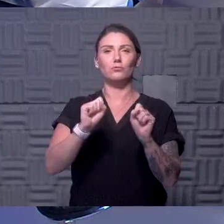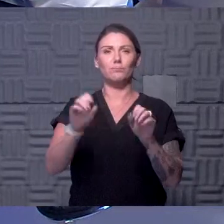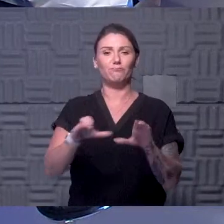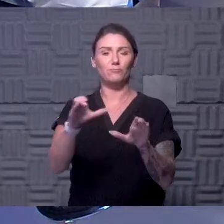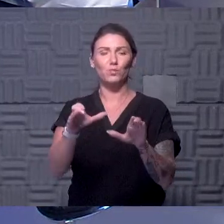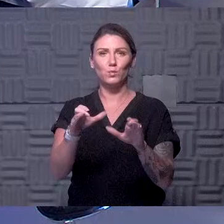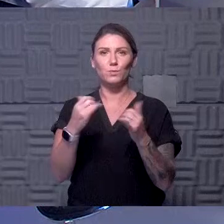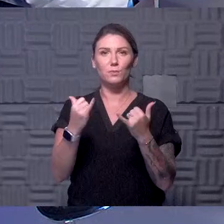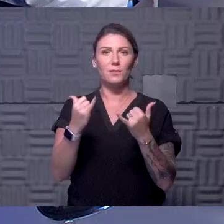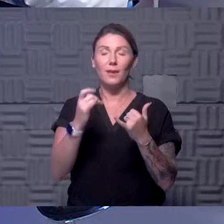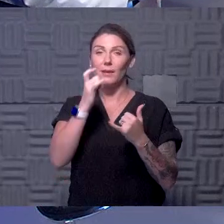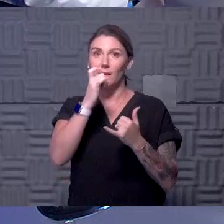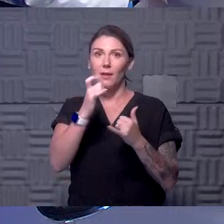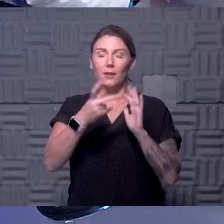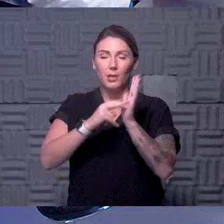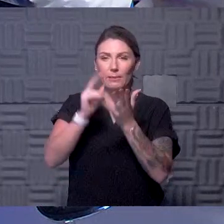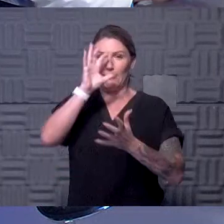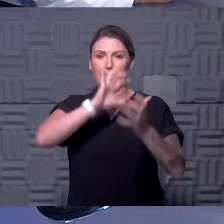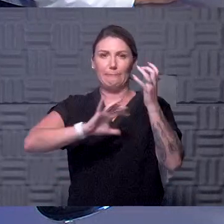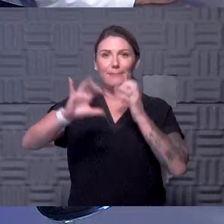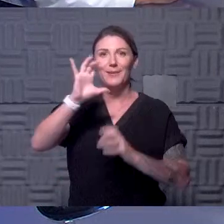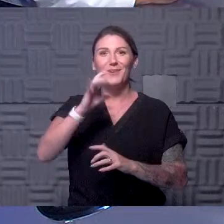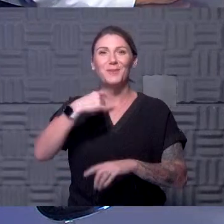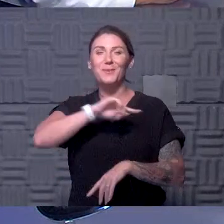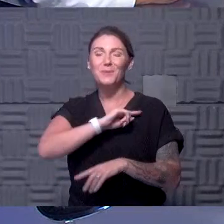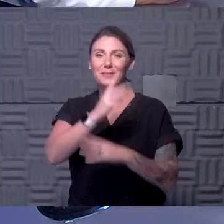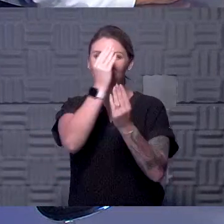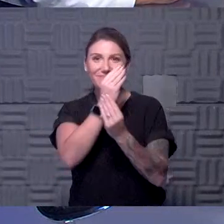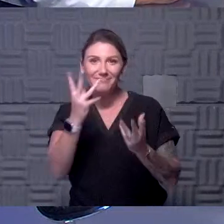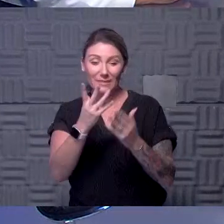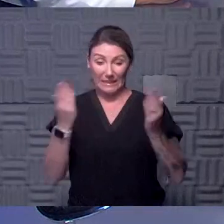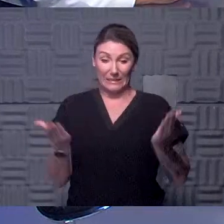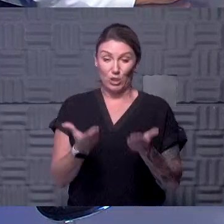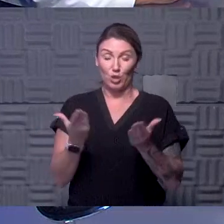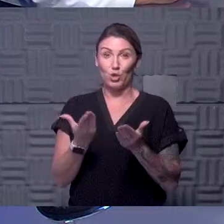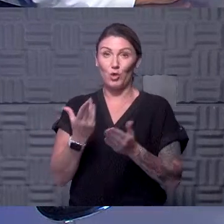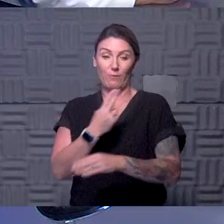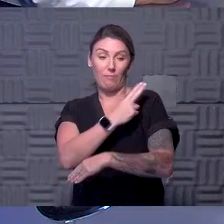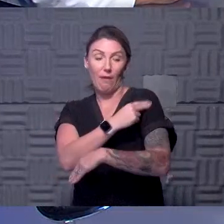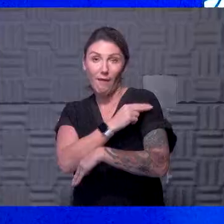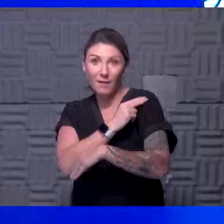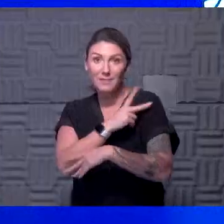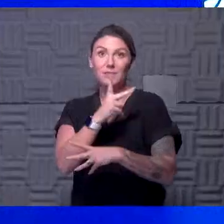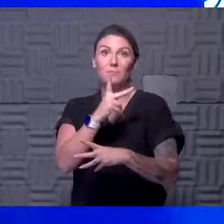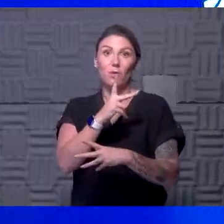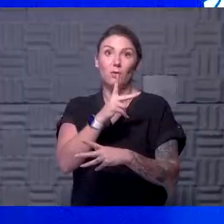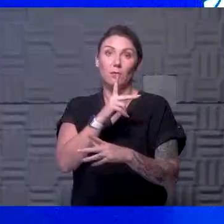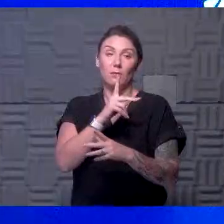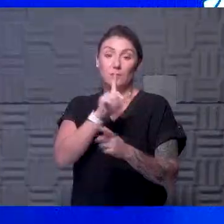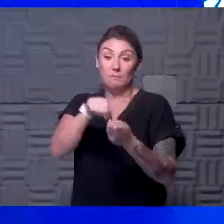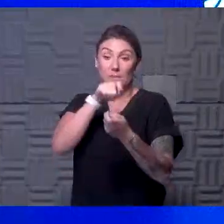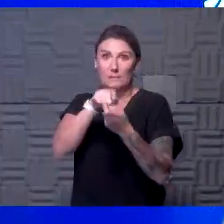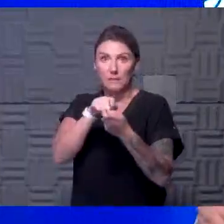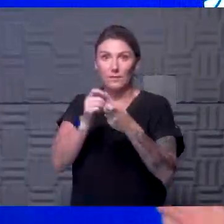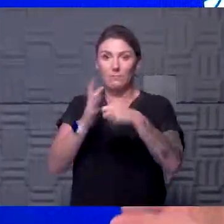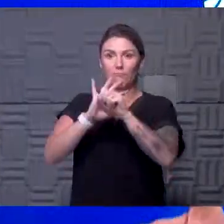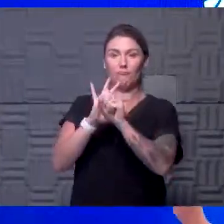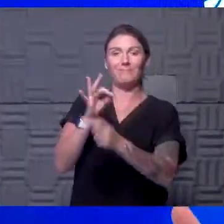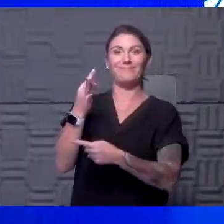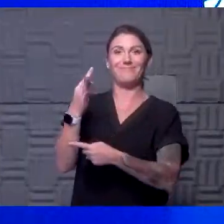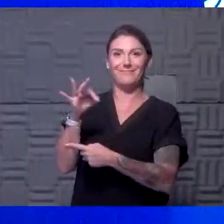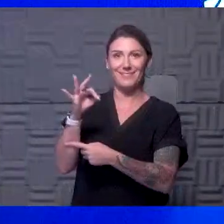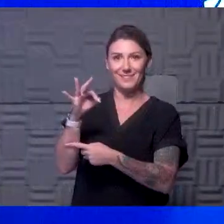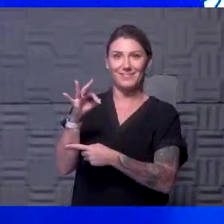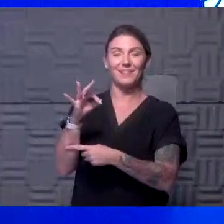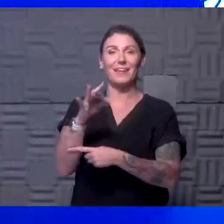mean to confuse you, but on a regular basis, we'll tell you, here's how many we have that meet the acute definition of COVID, and here are those who